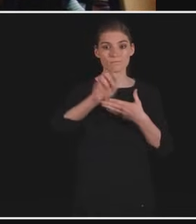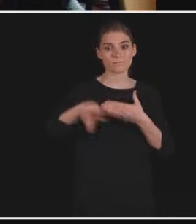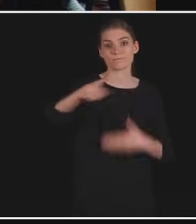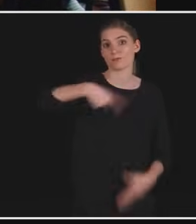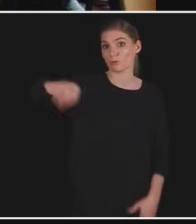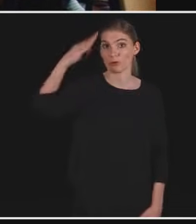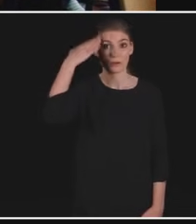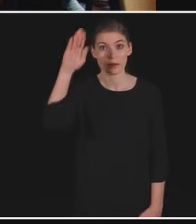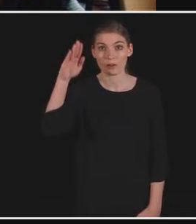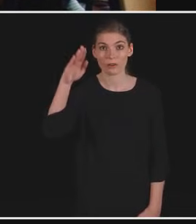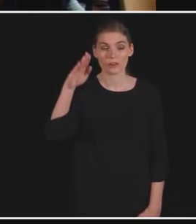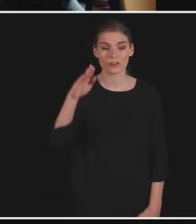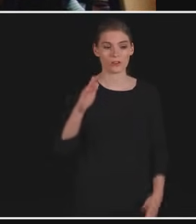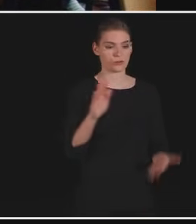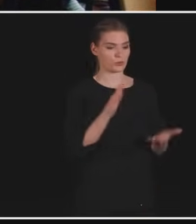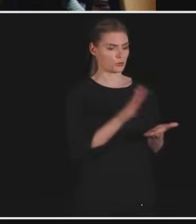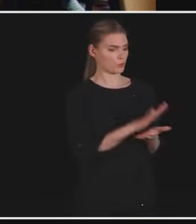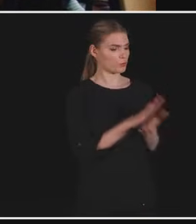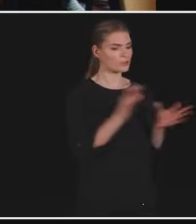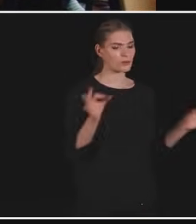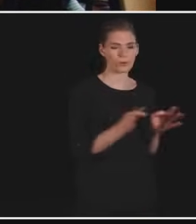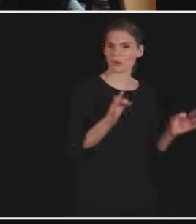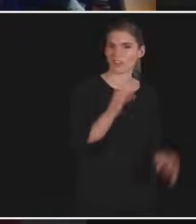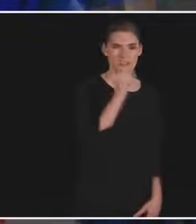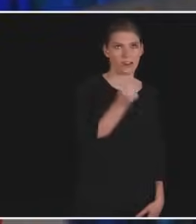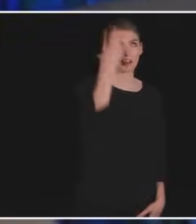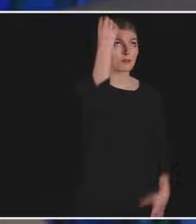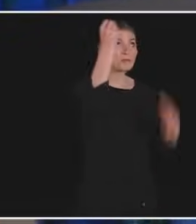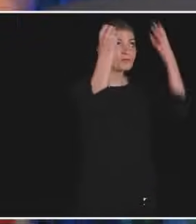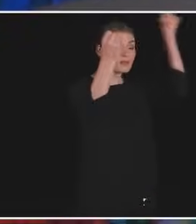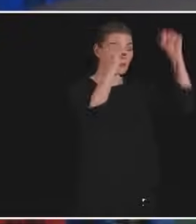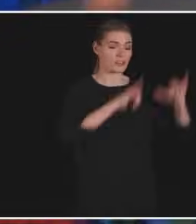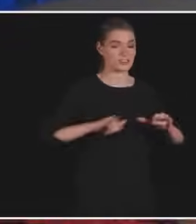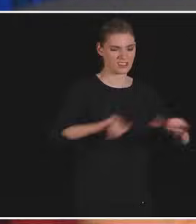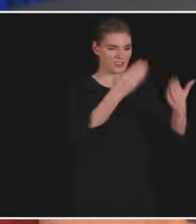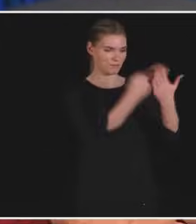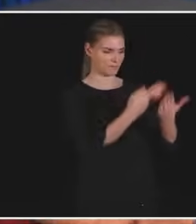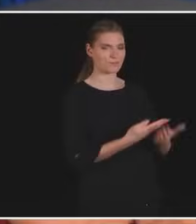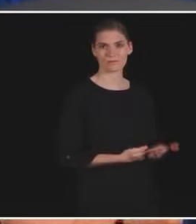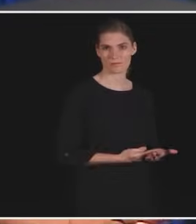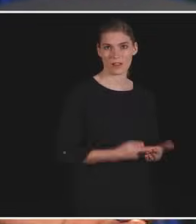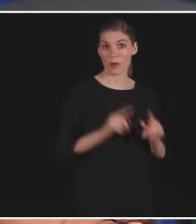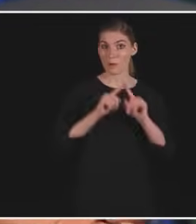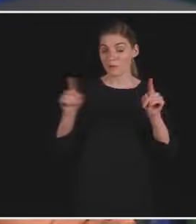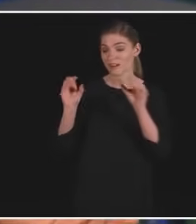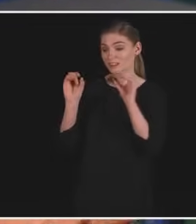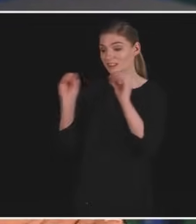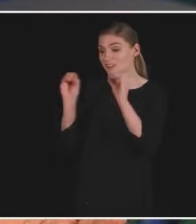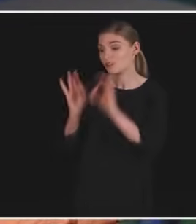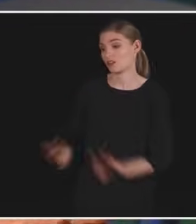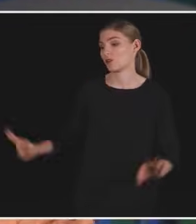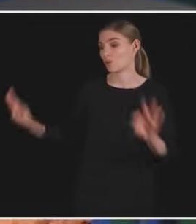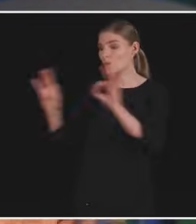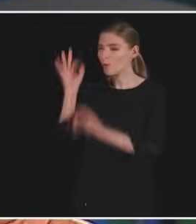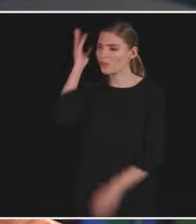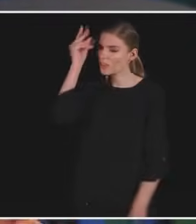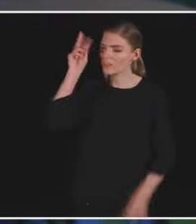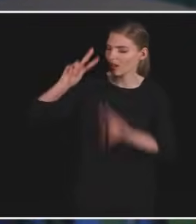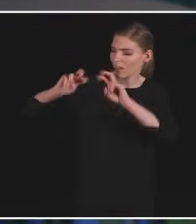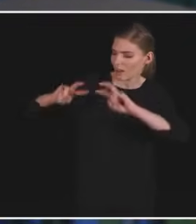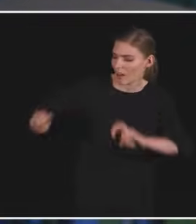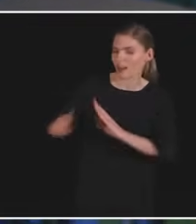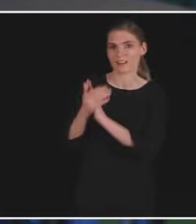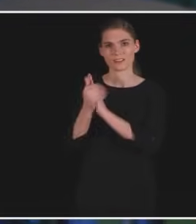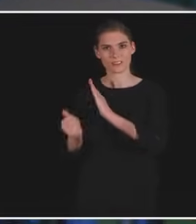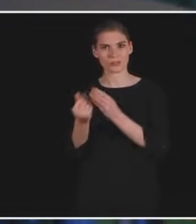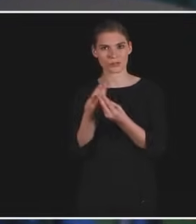will hold. And so the value in schooling doesn't lie in the facts that we learn to memorize, but rather the critical